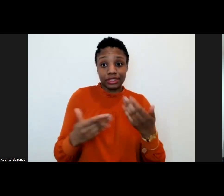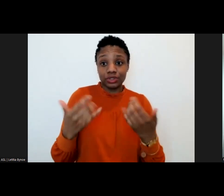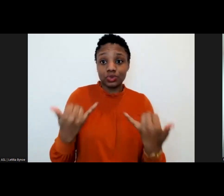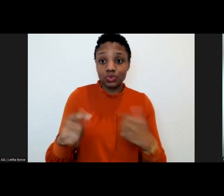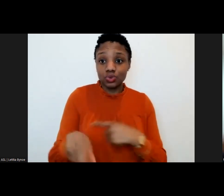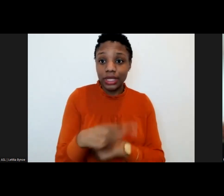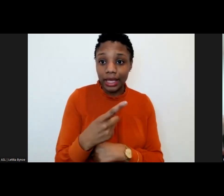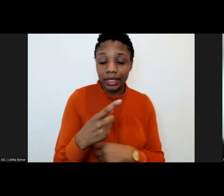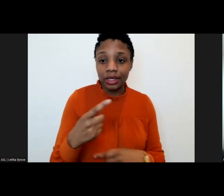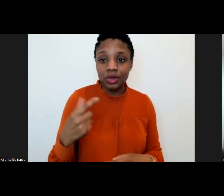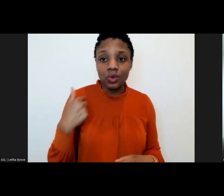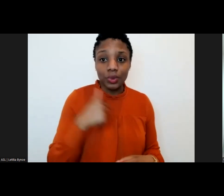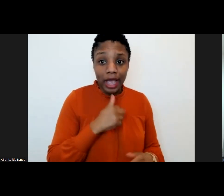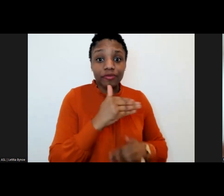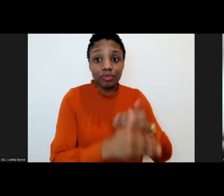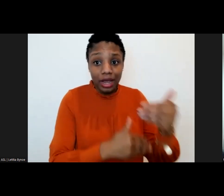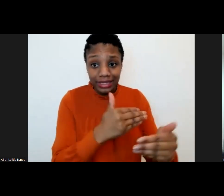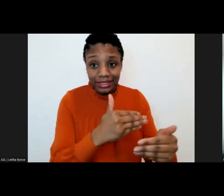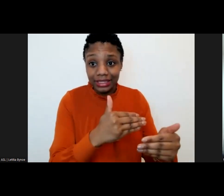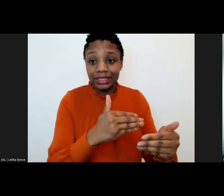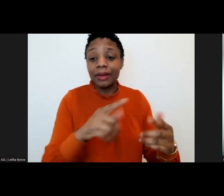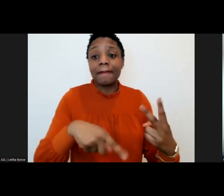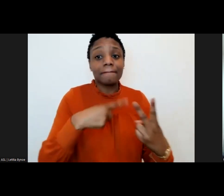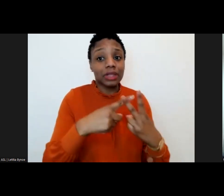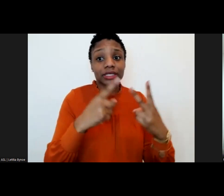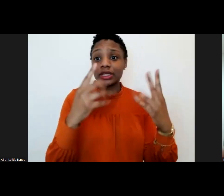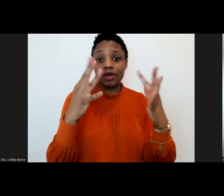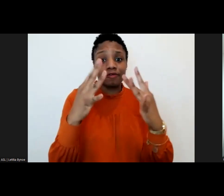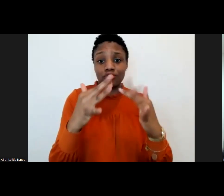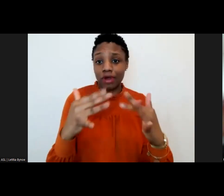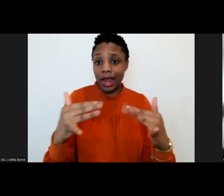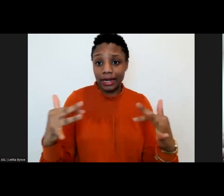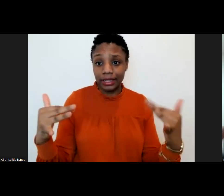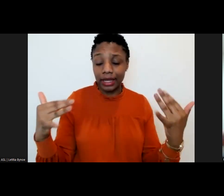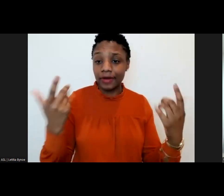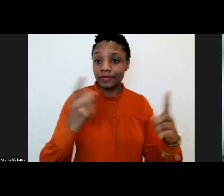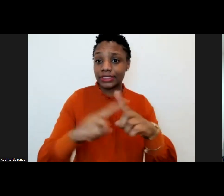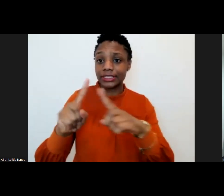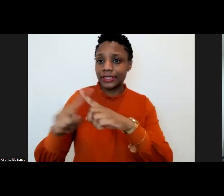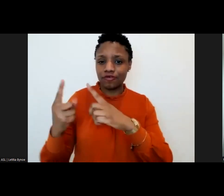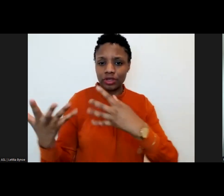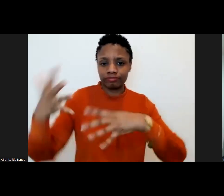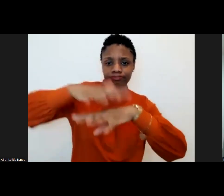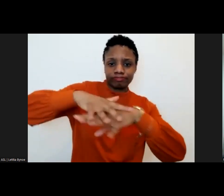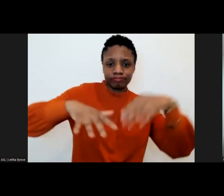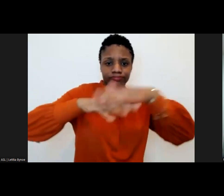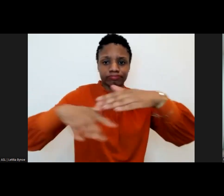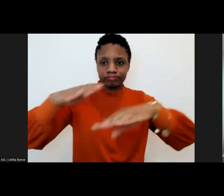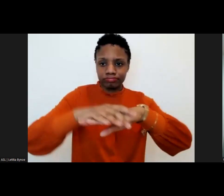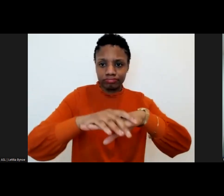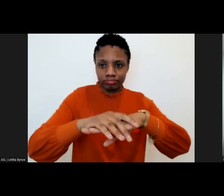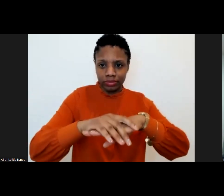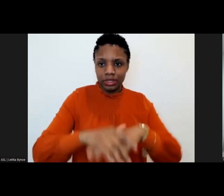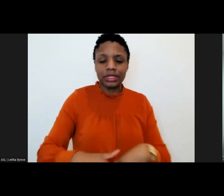permitting processes and a variety of different state permitting processes that layer on top of that, where there's